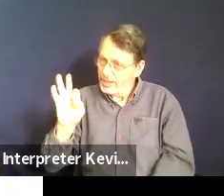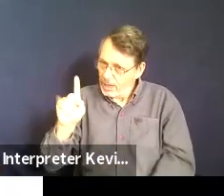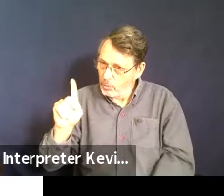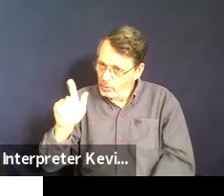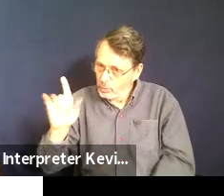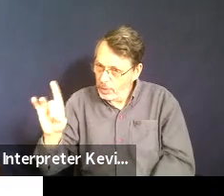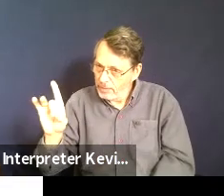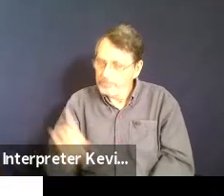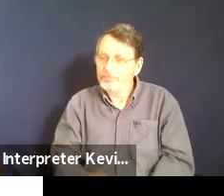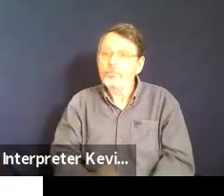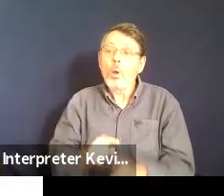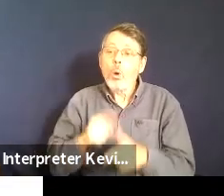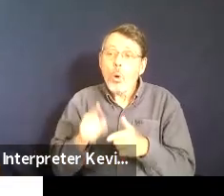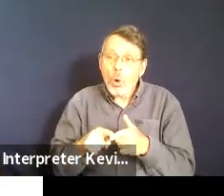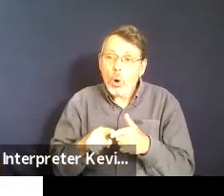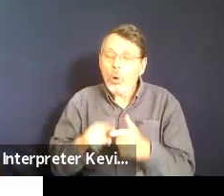1-669-900-9128 or